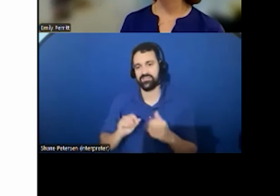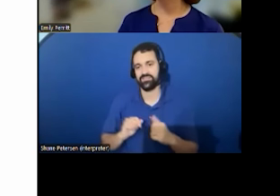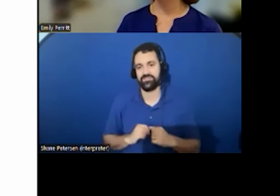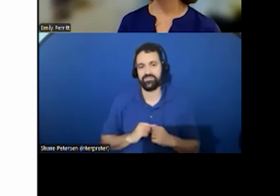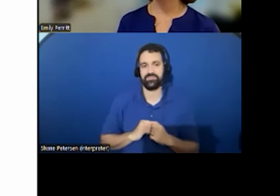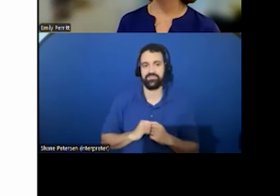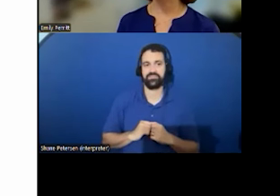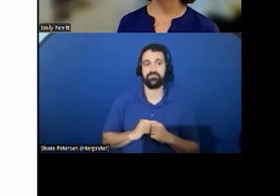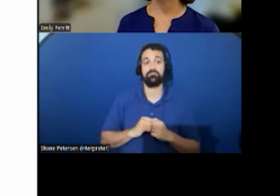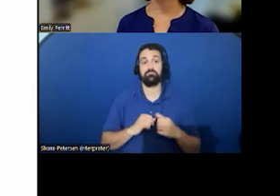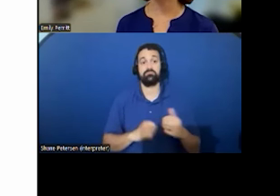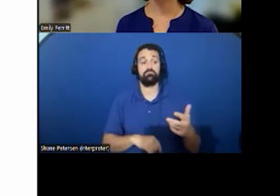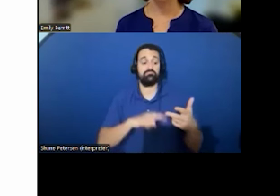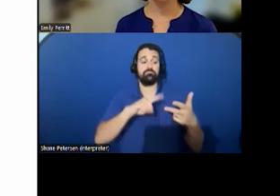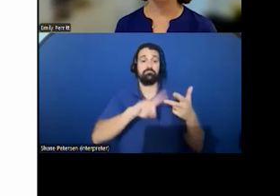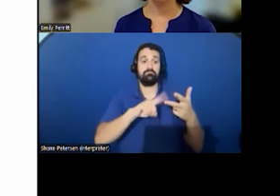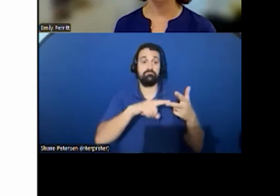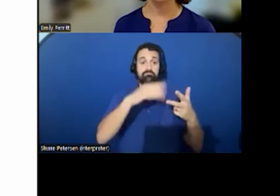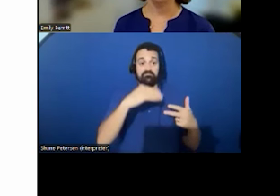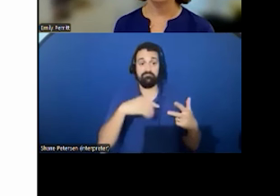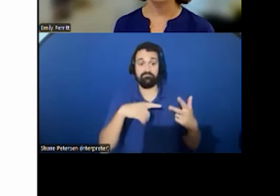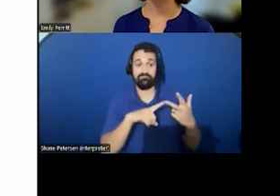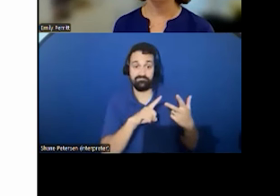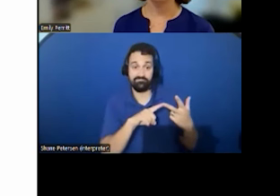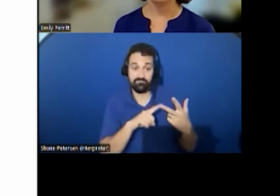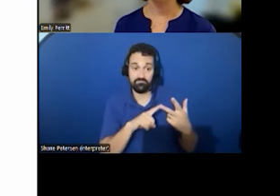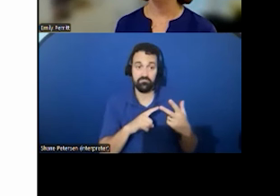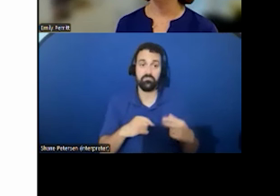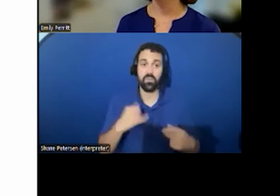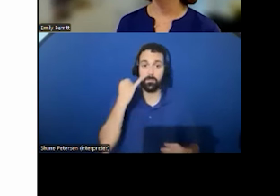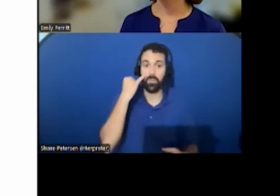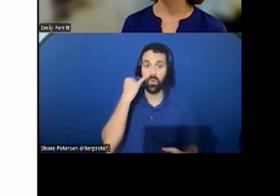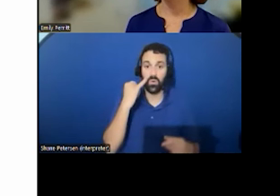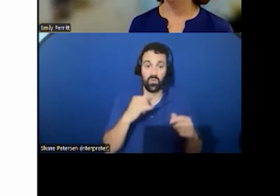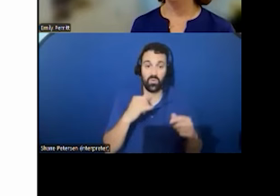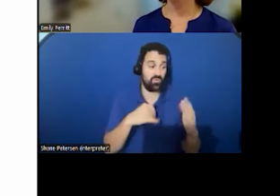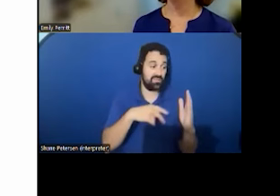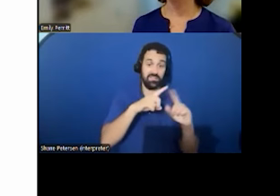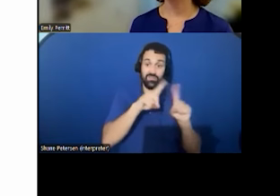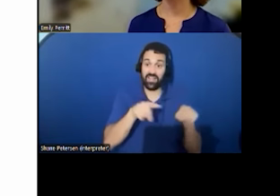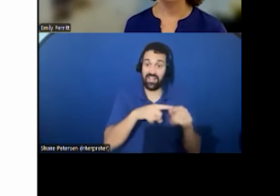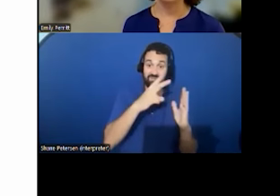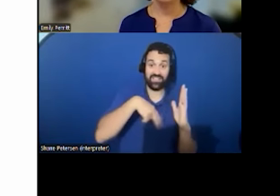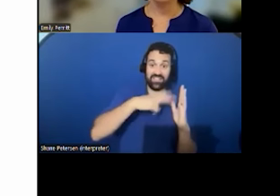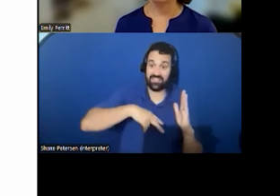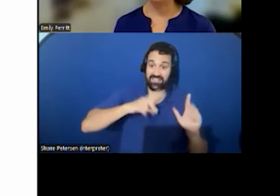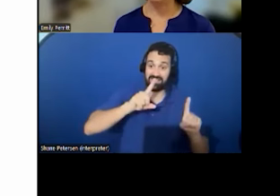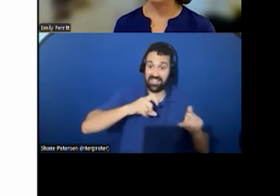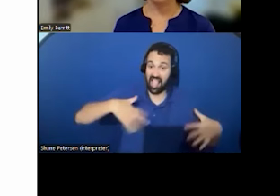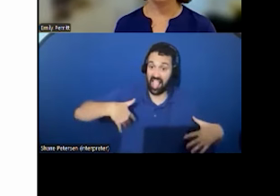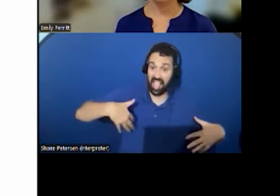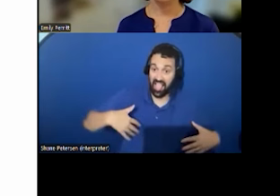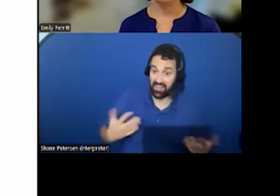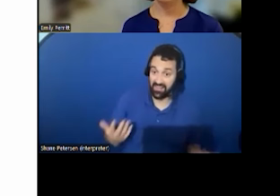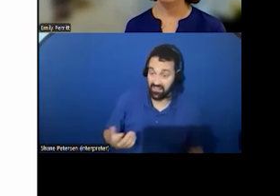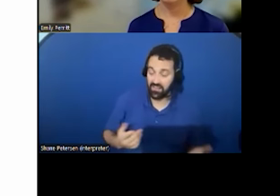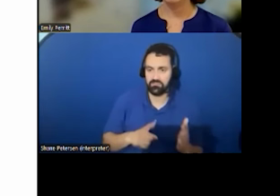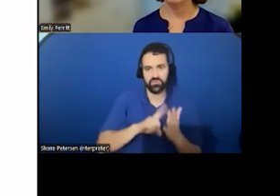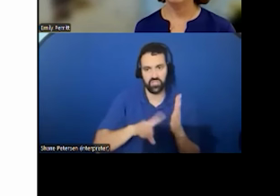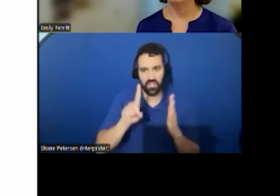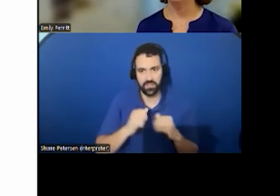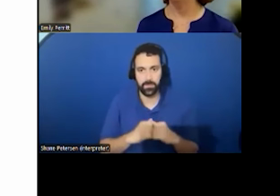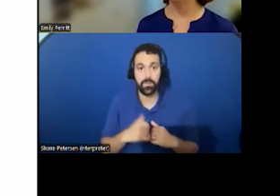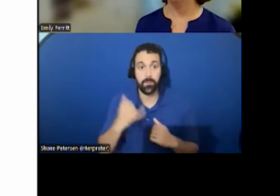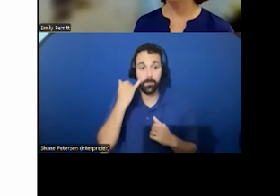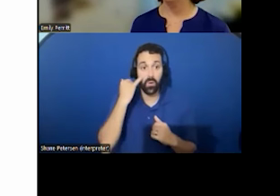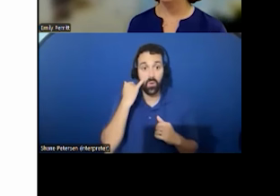If a tool hasn't been tested with screen readers, you probably want to avoid that. If there is no mention of keyboard navigation in their